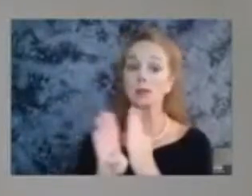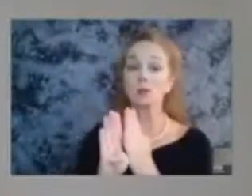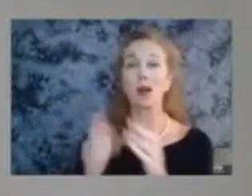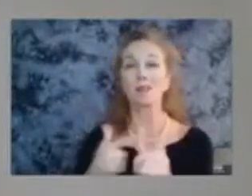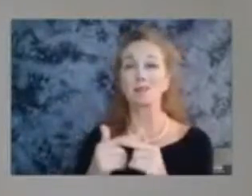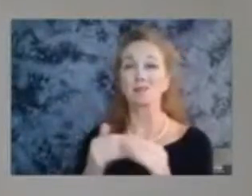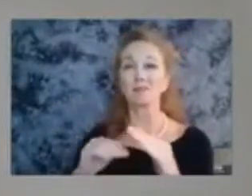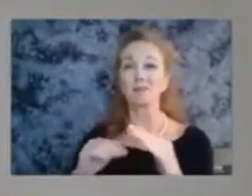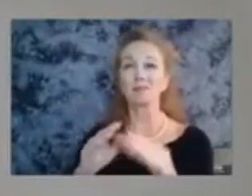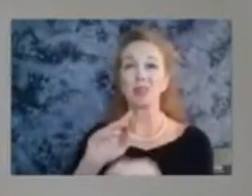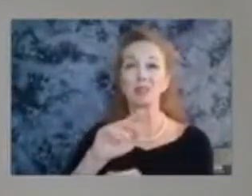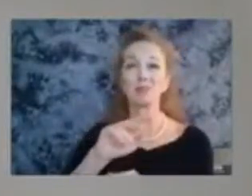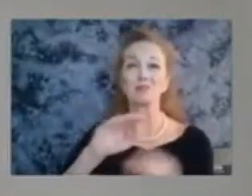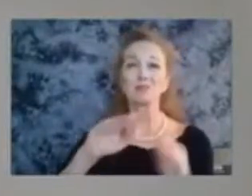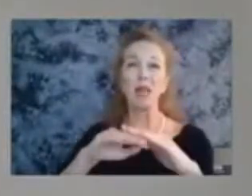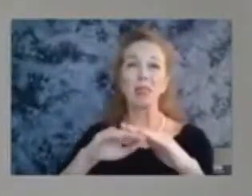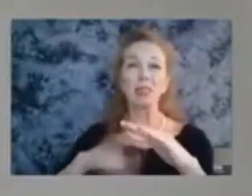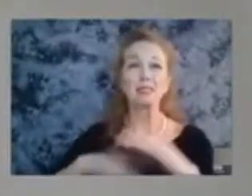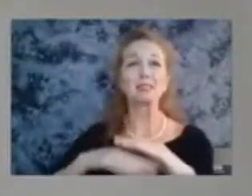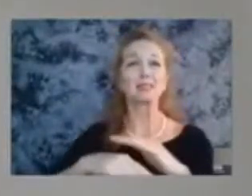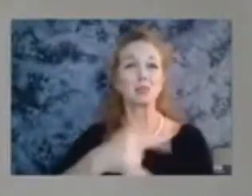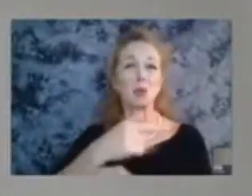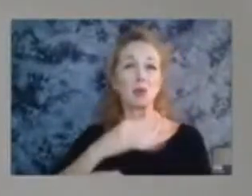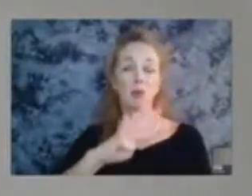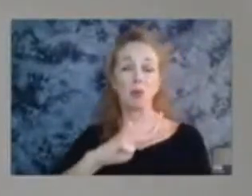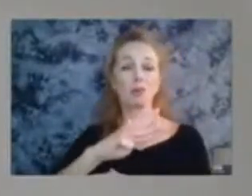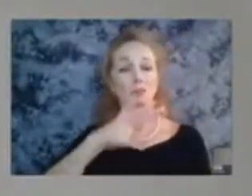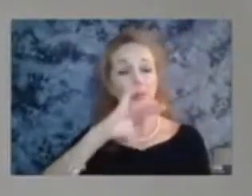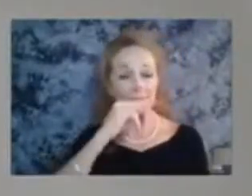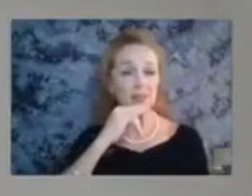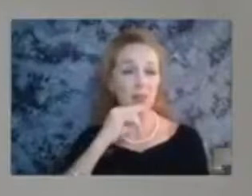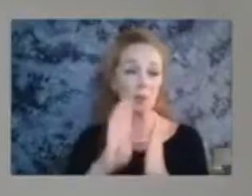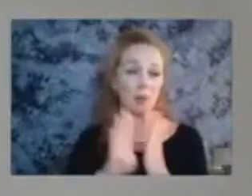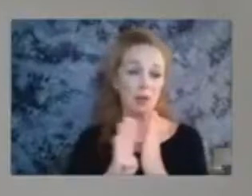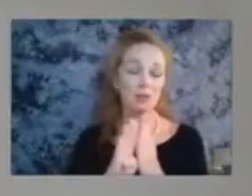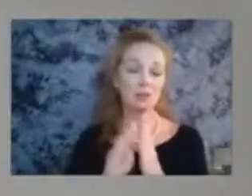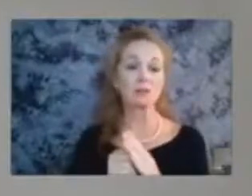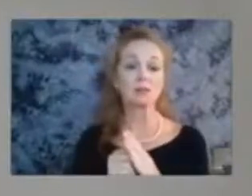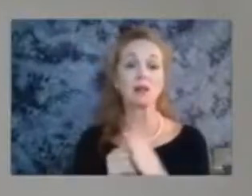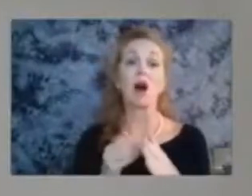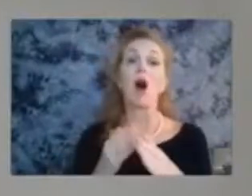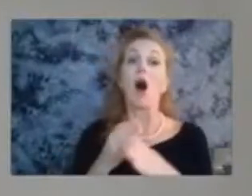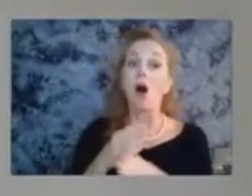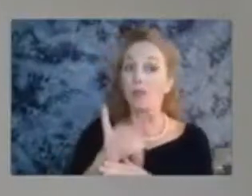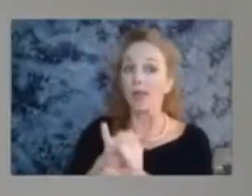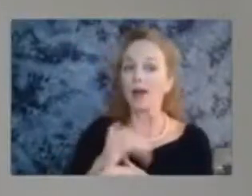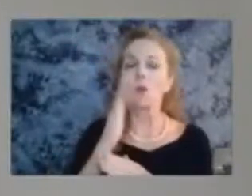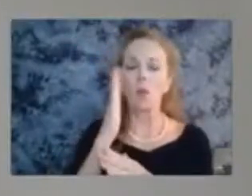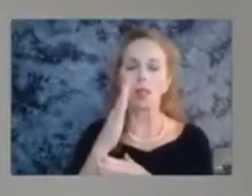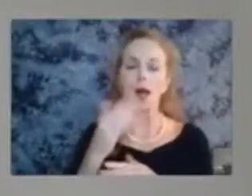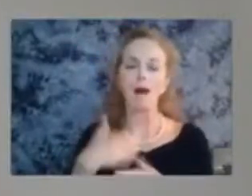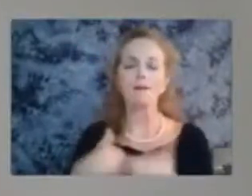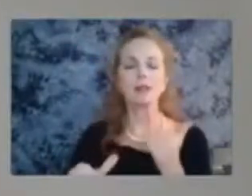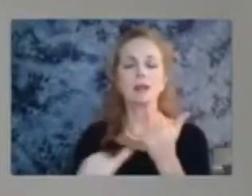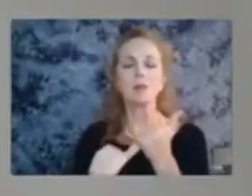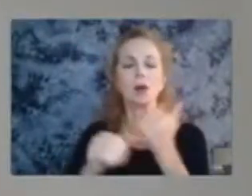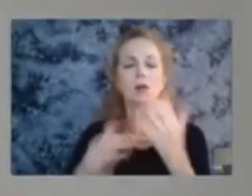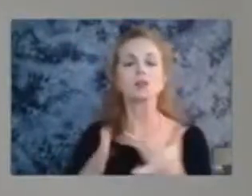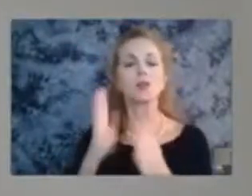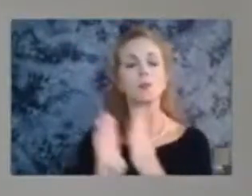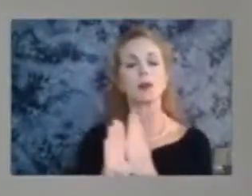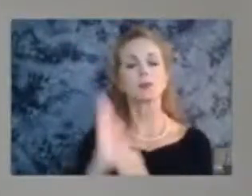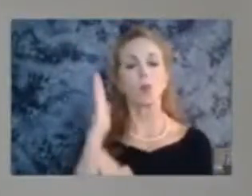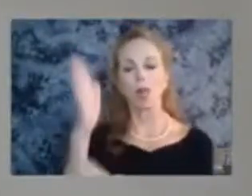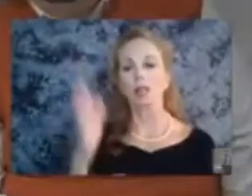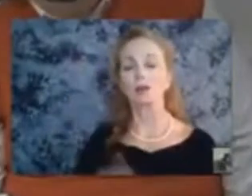24, but in the case that we are getting to that higher number threshold, we'll certainly have a monitor on that bus for them. Thank you. Yes, ma'am.